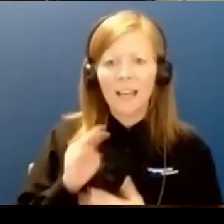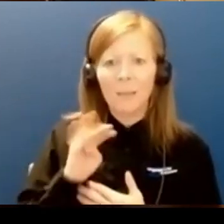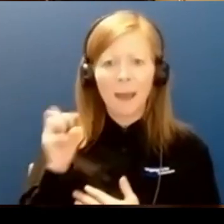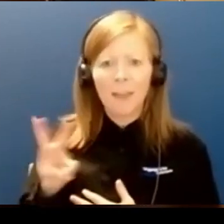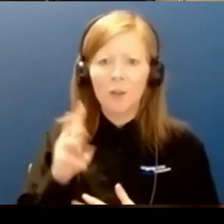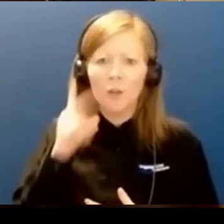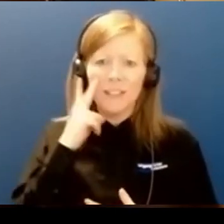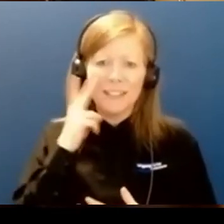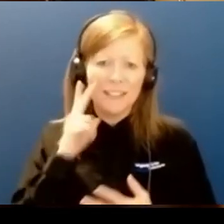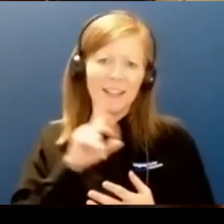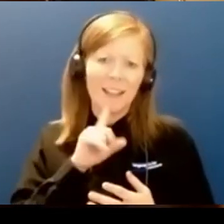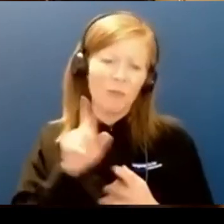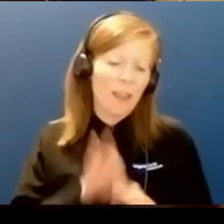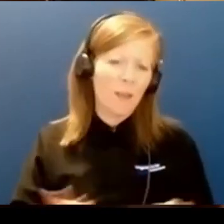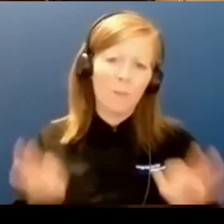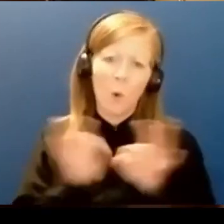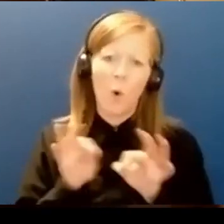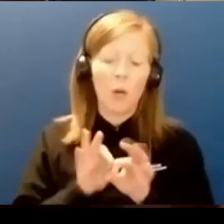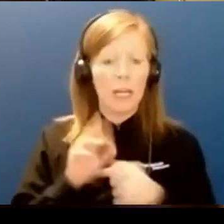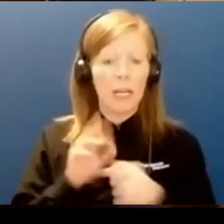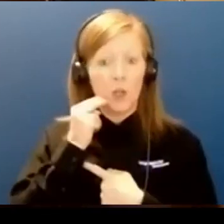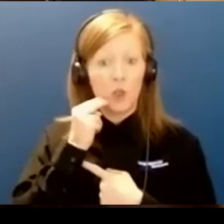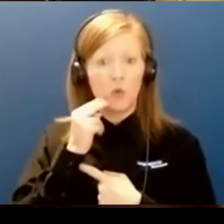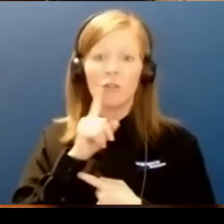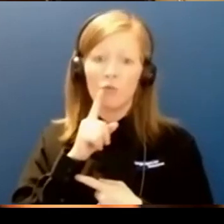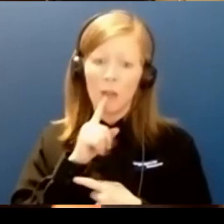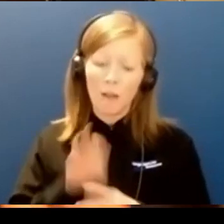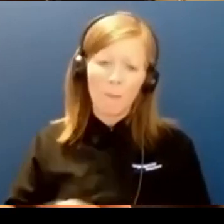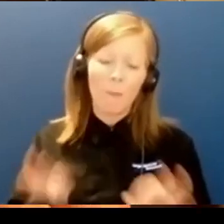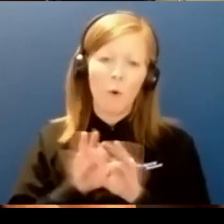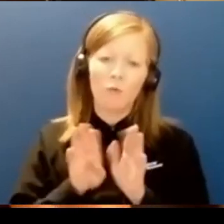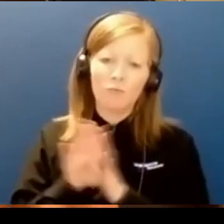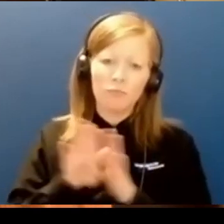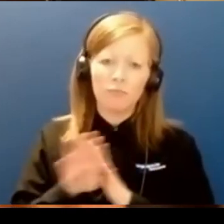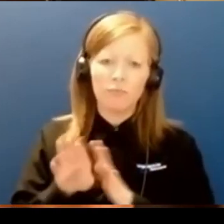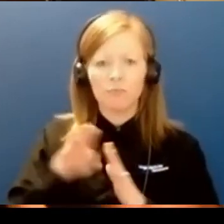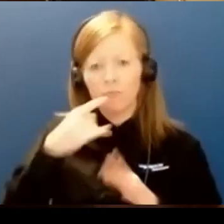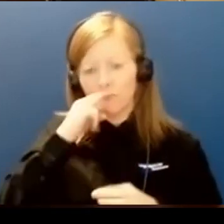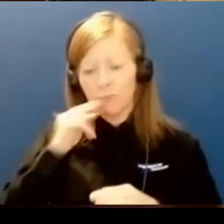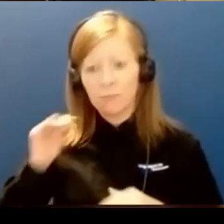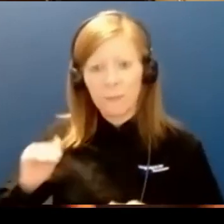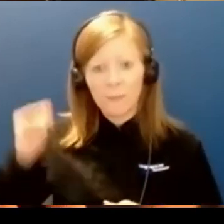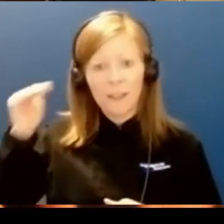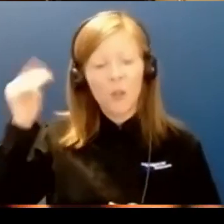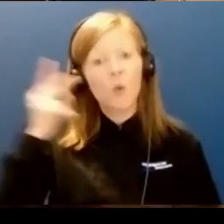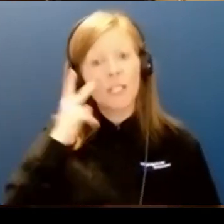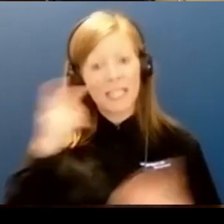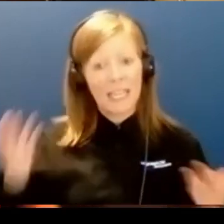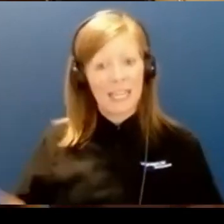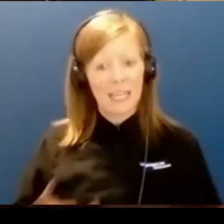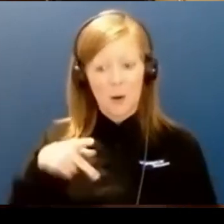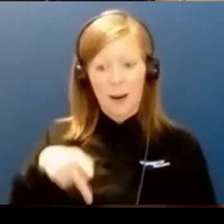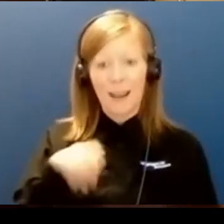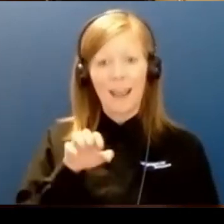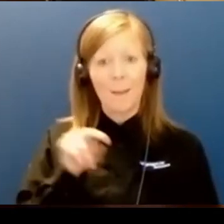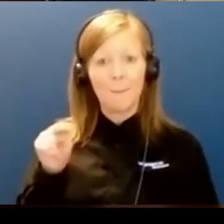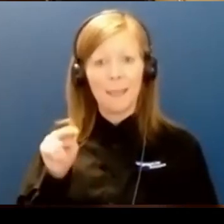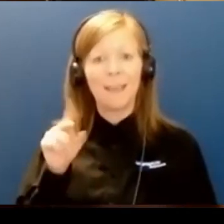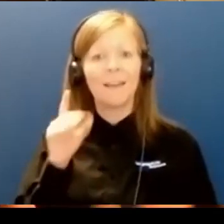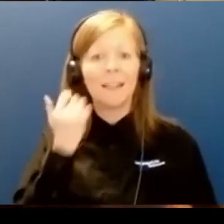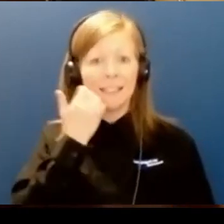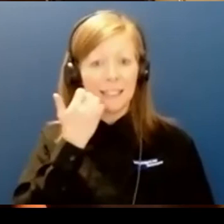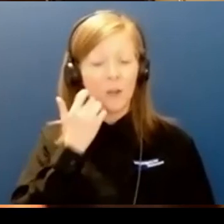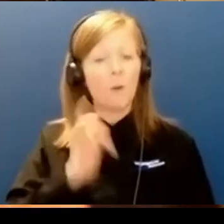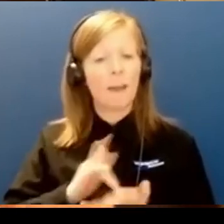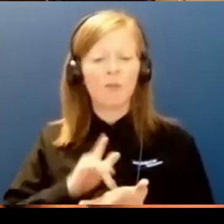important nutrition is to a developing child. And you see how at Penn Dental Medicine, we believe nutrition is such an